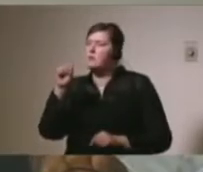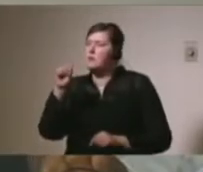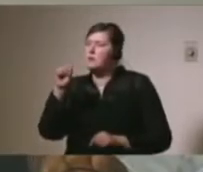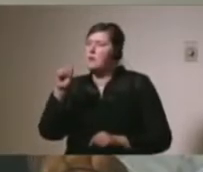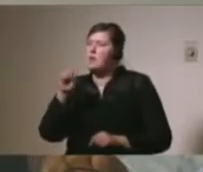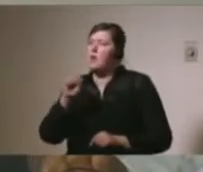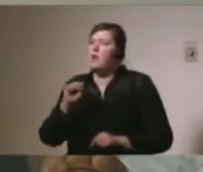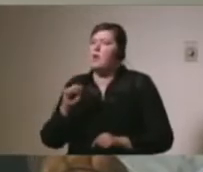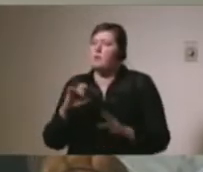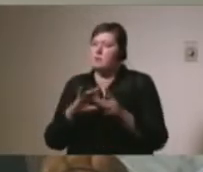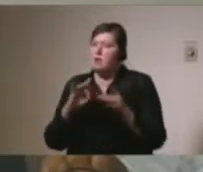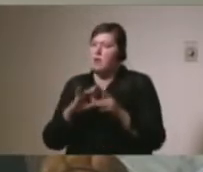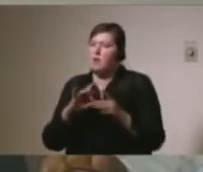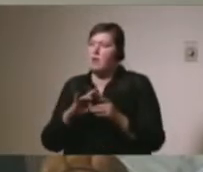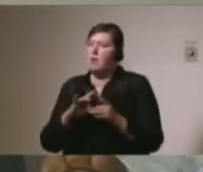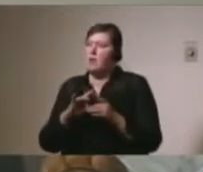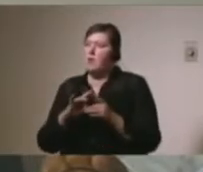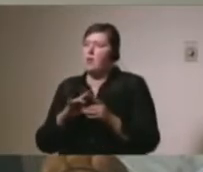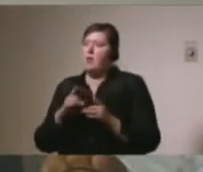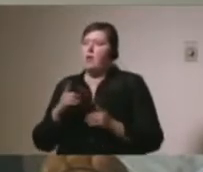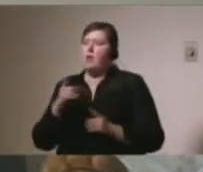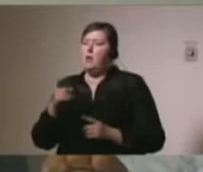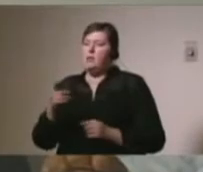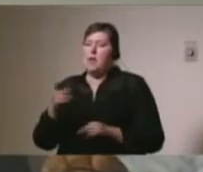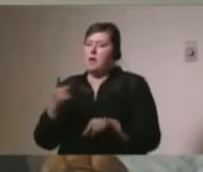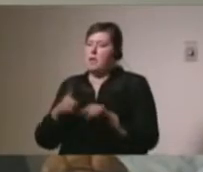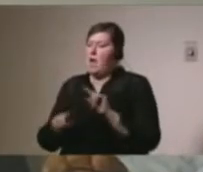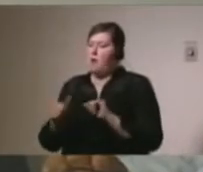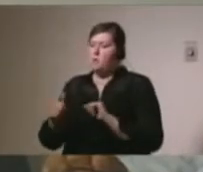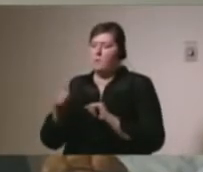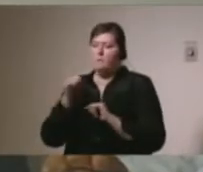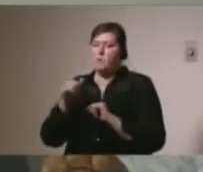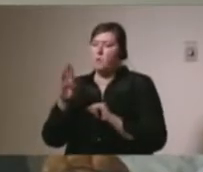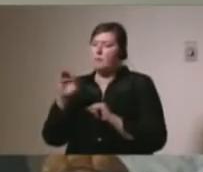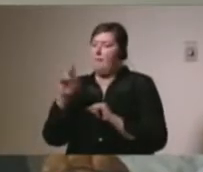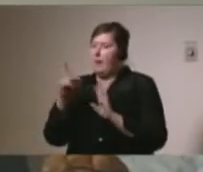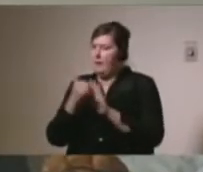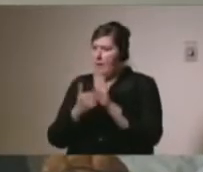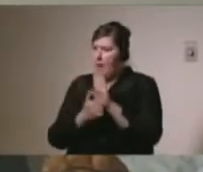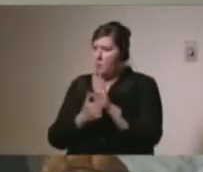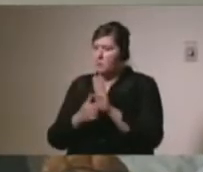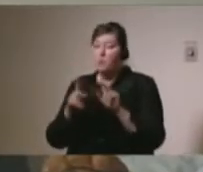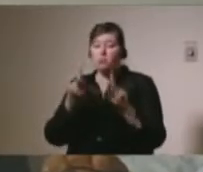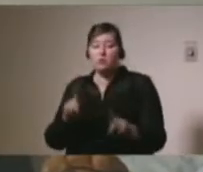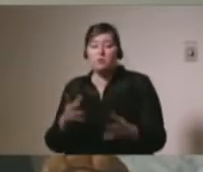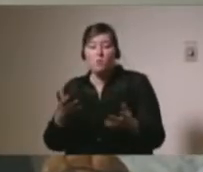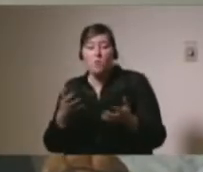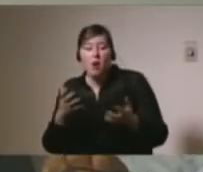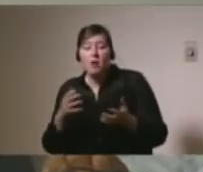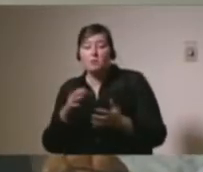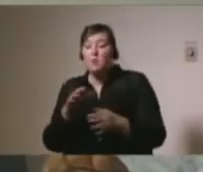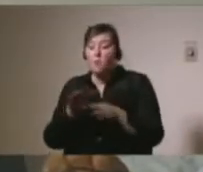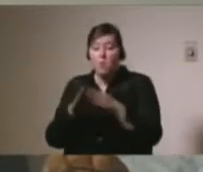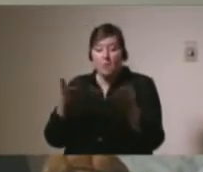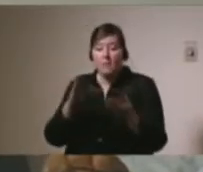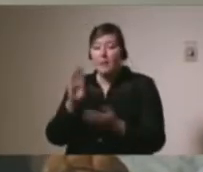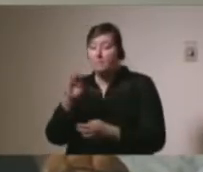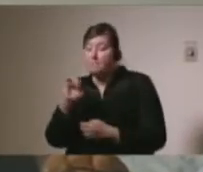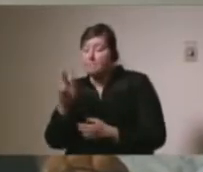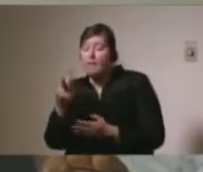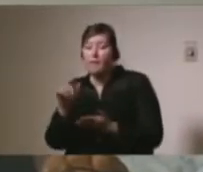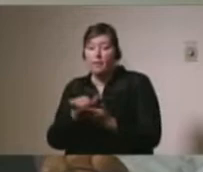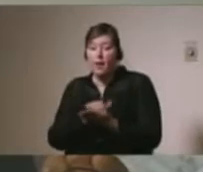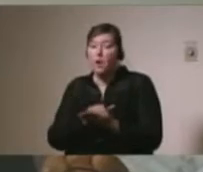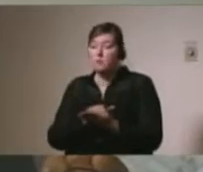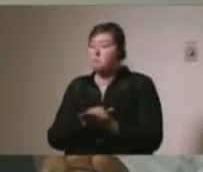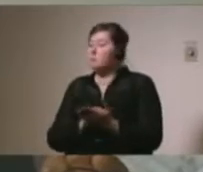cannot refuse a resident bank account, or a similar commitment to community reinvestment.